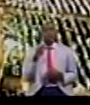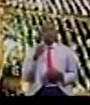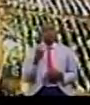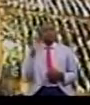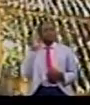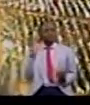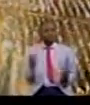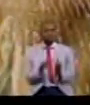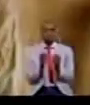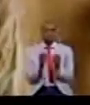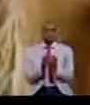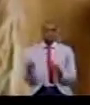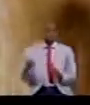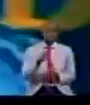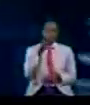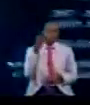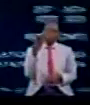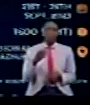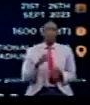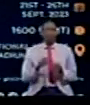use storms of penury.